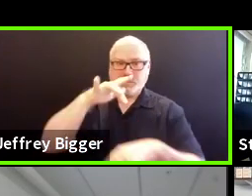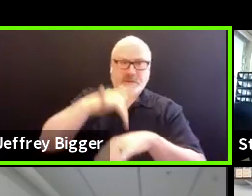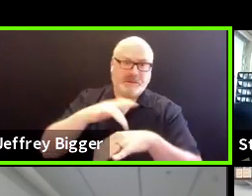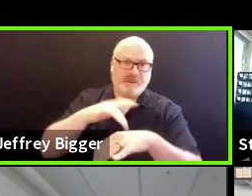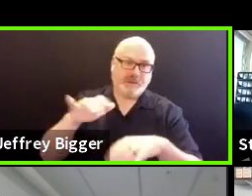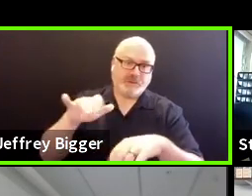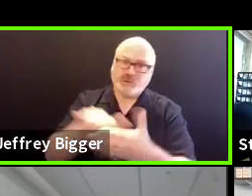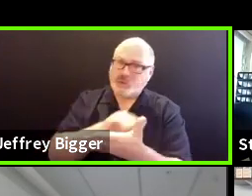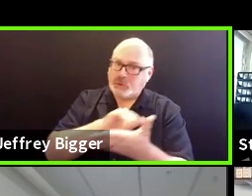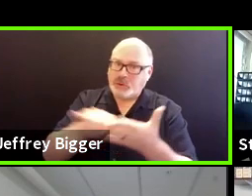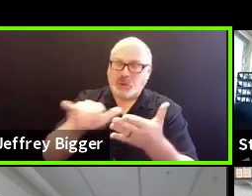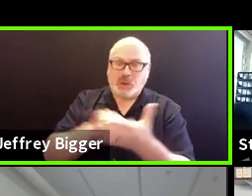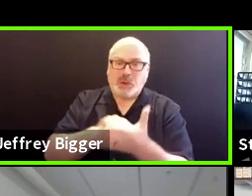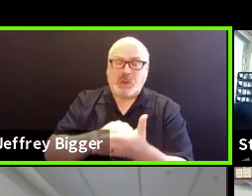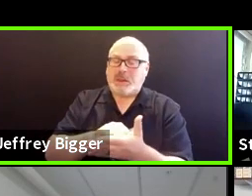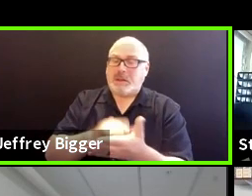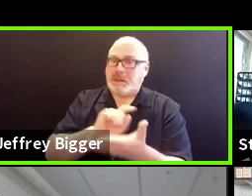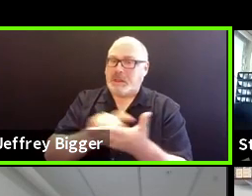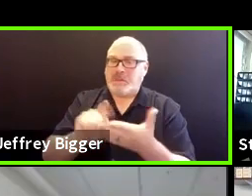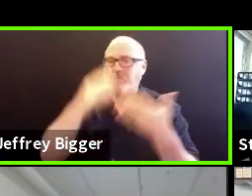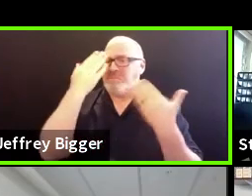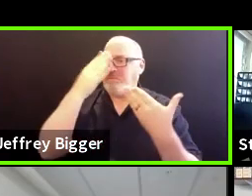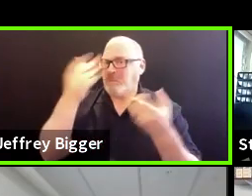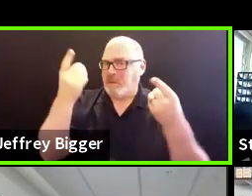going to happen? Right. So, Okay.